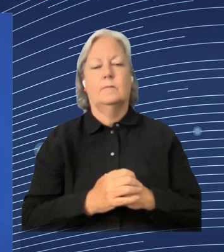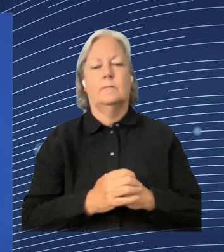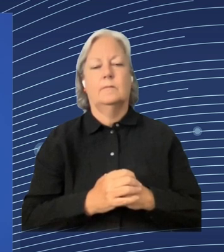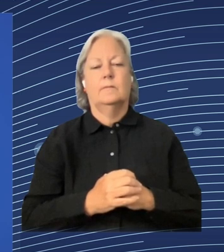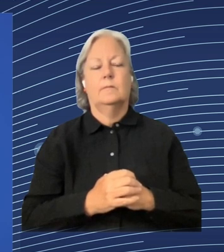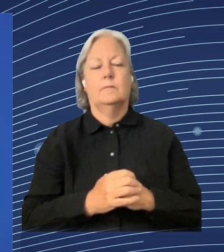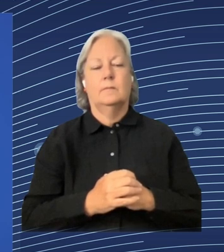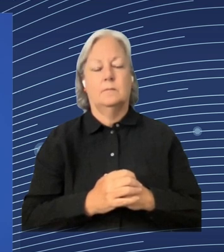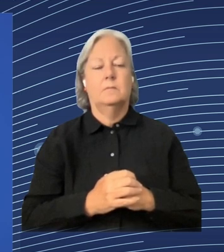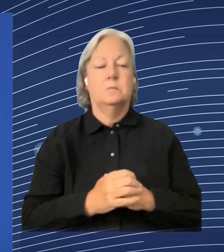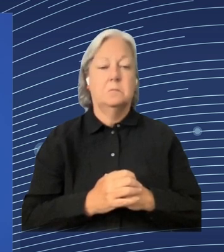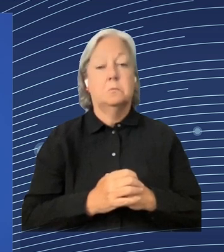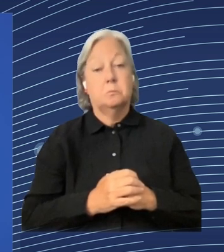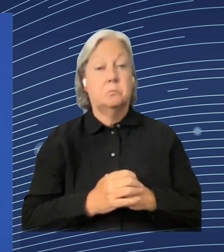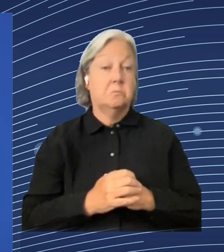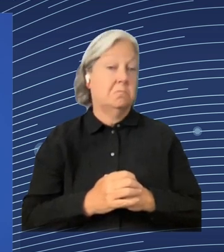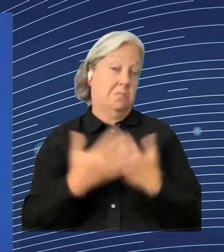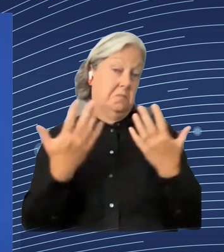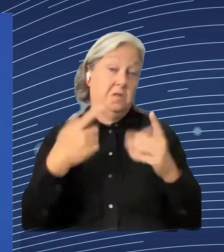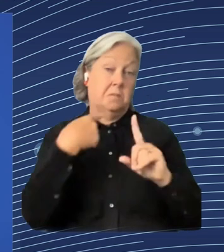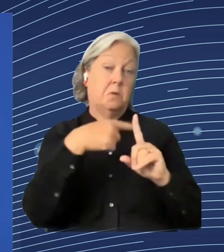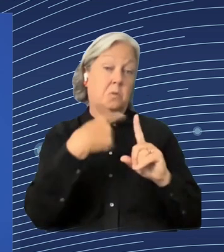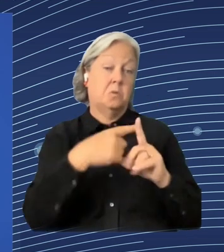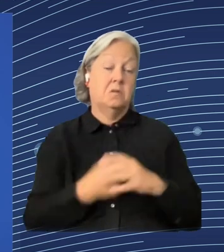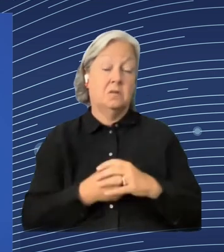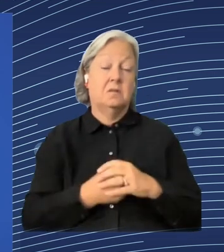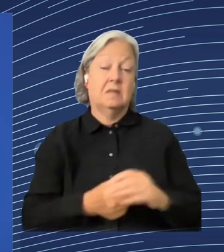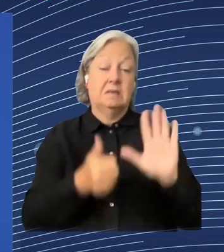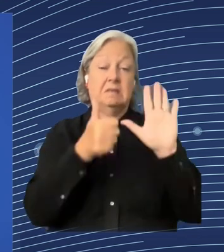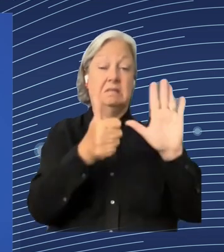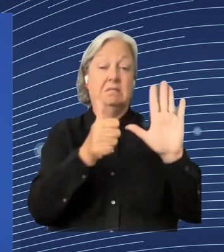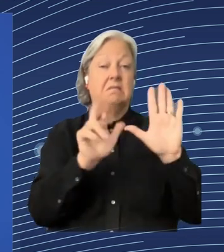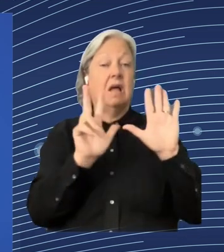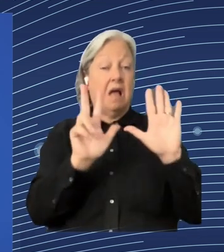So positive, 68, very positive, 4,